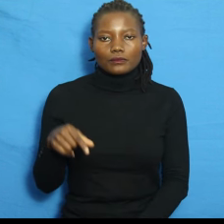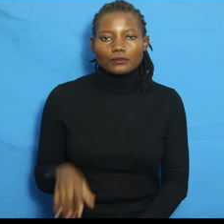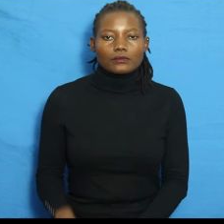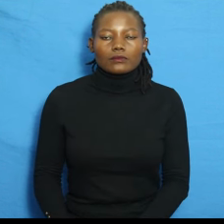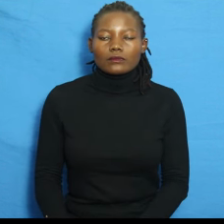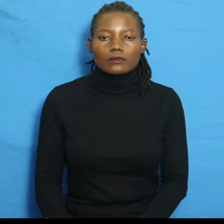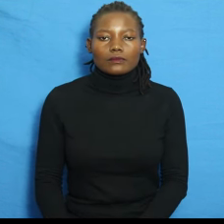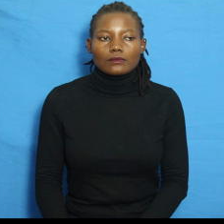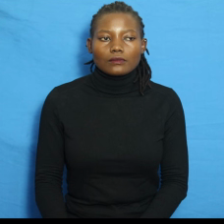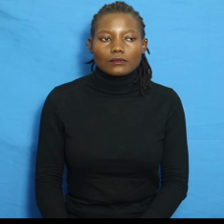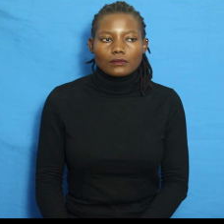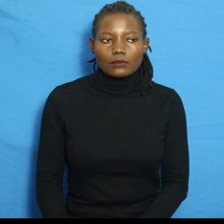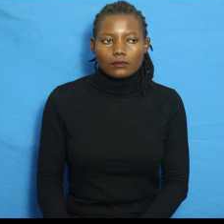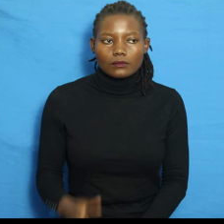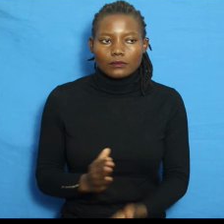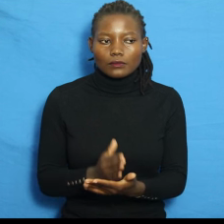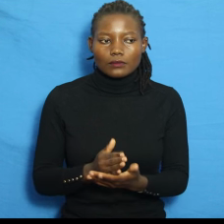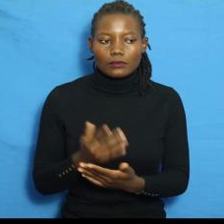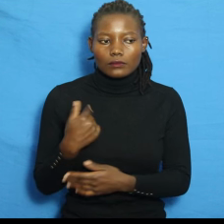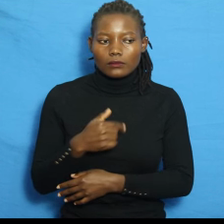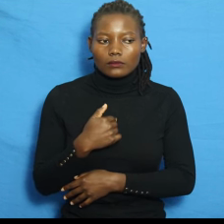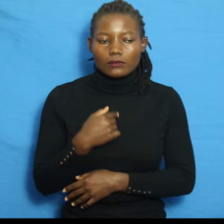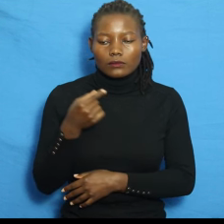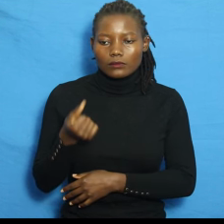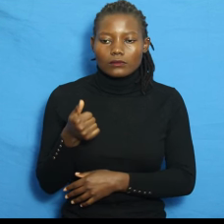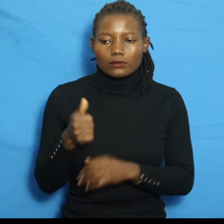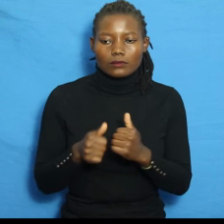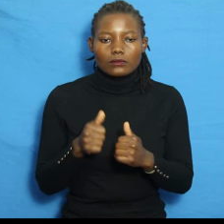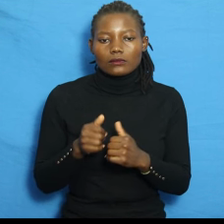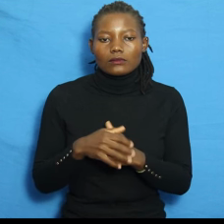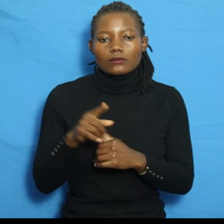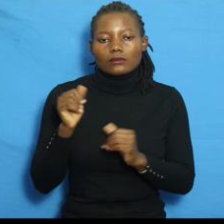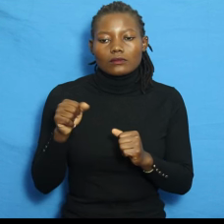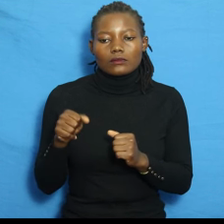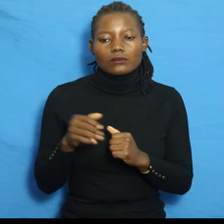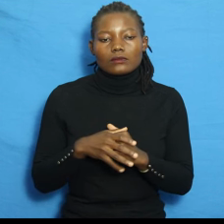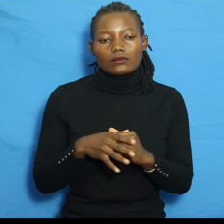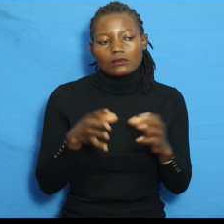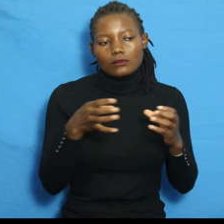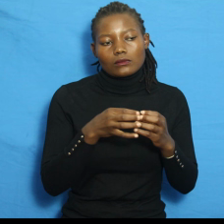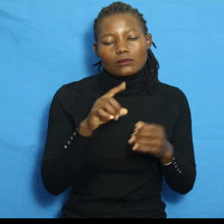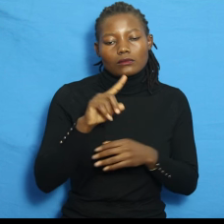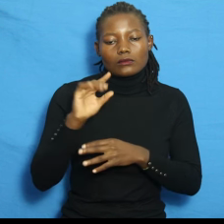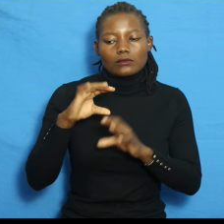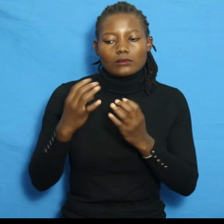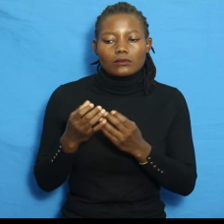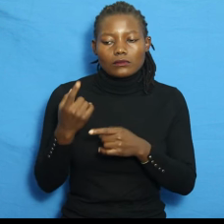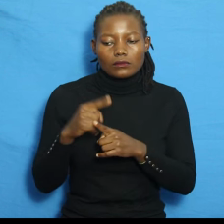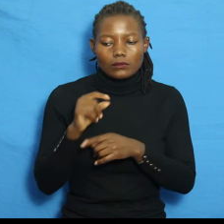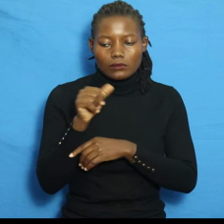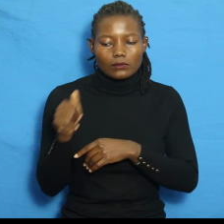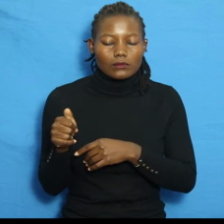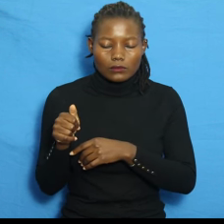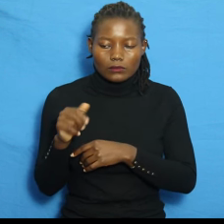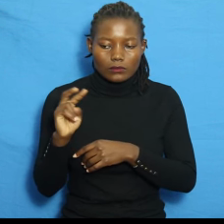it qualifies as a third class, most of the livers in the body. Of course, there are a few that you can attribute to first